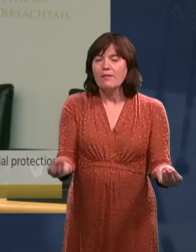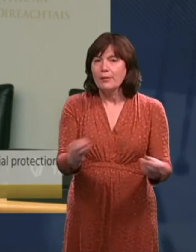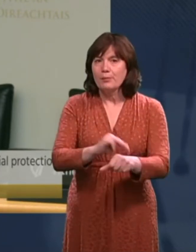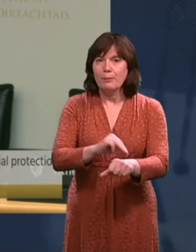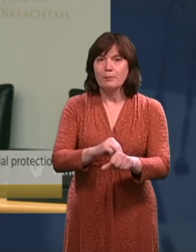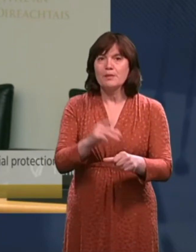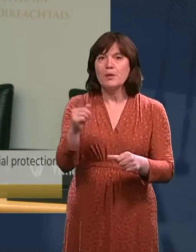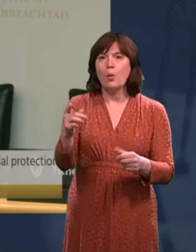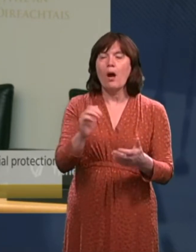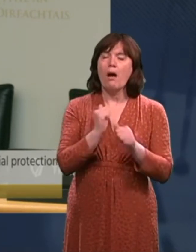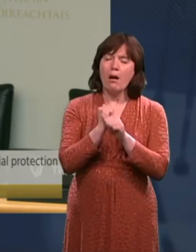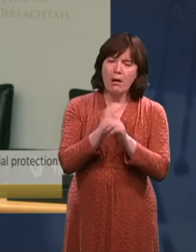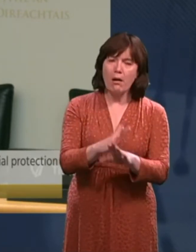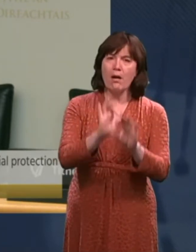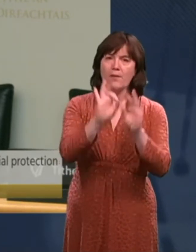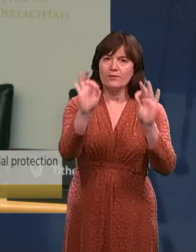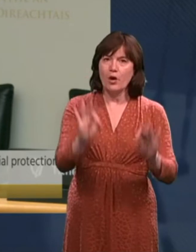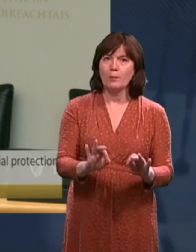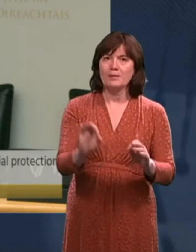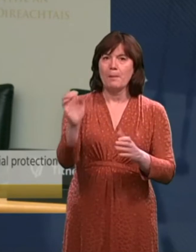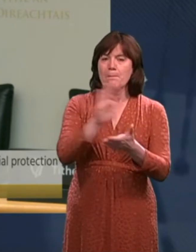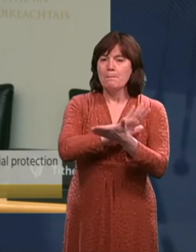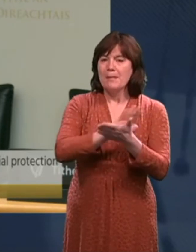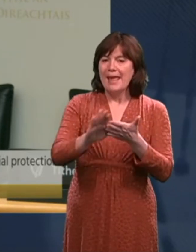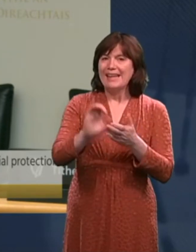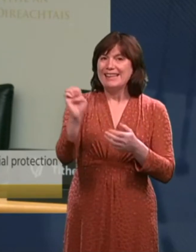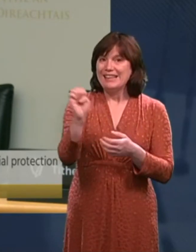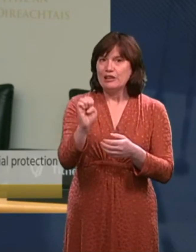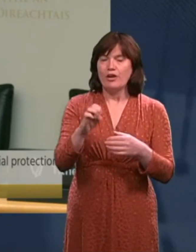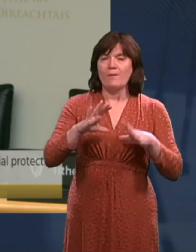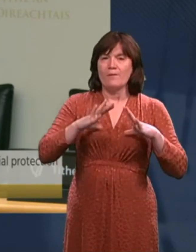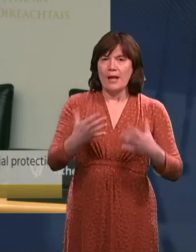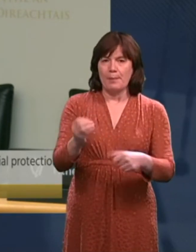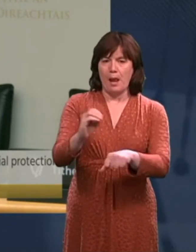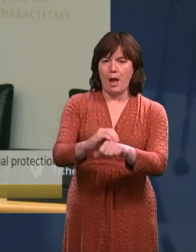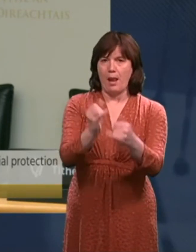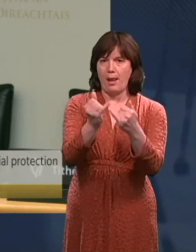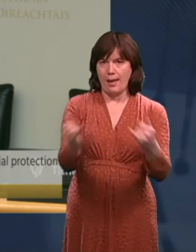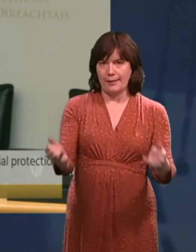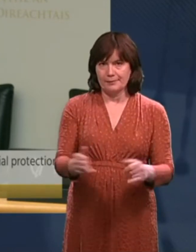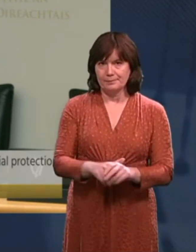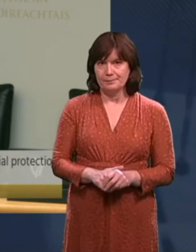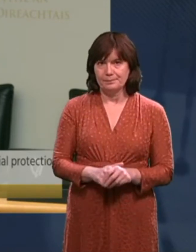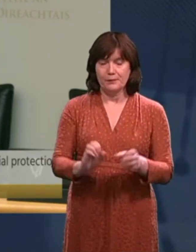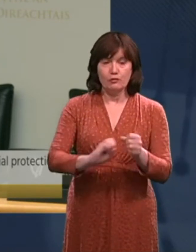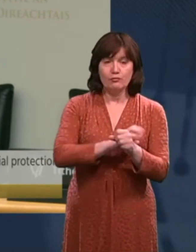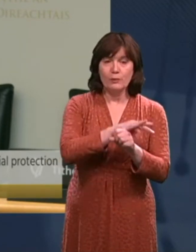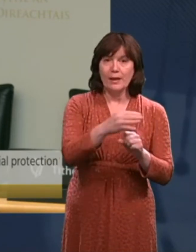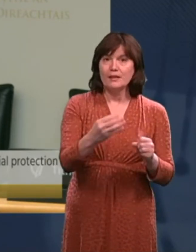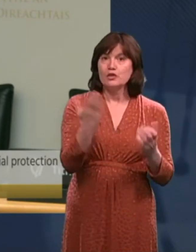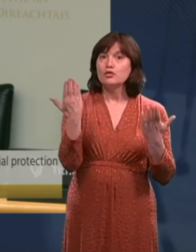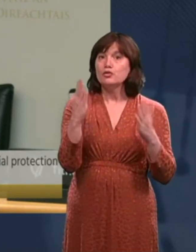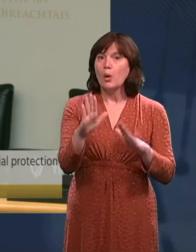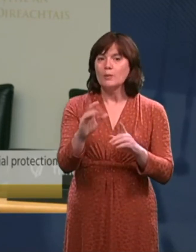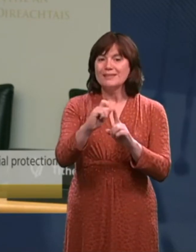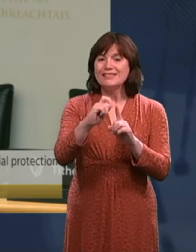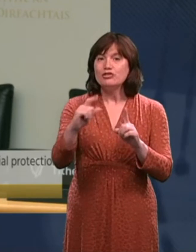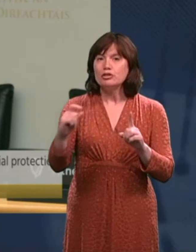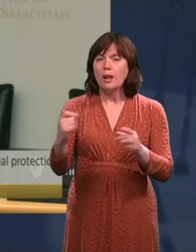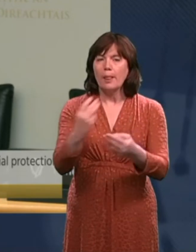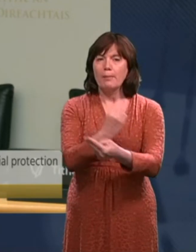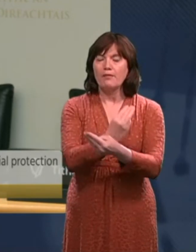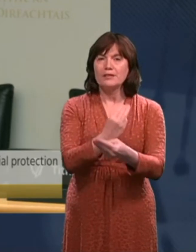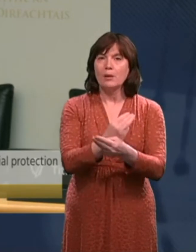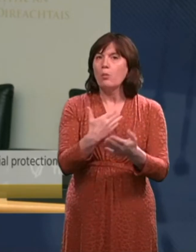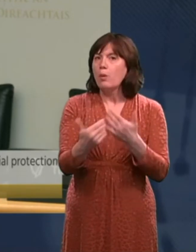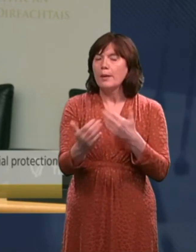being available in plain English and being available online? Then the pandemic highlighted issues of digital poverty. So would you update the household